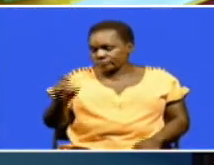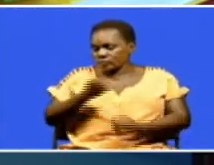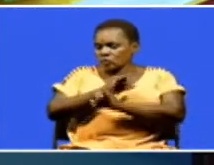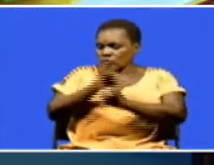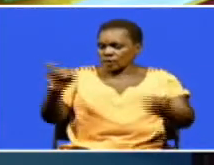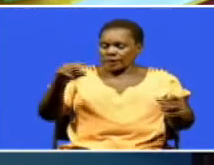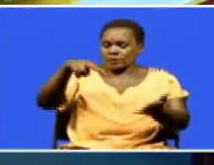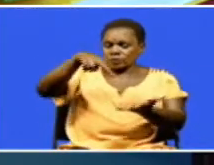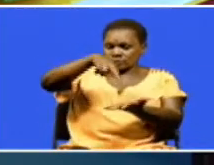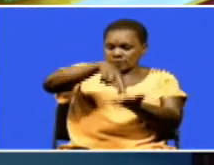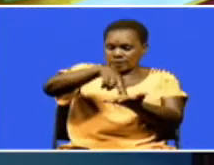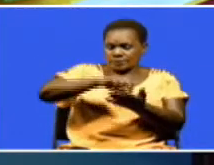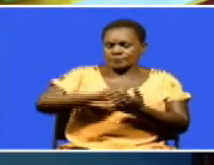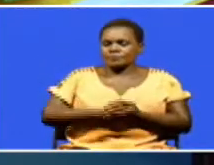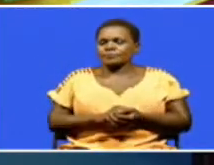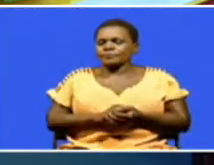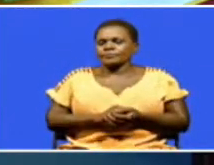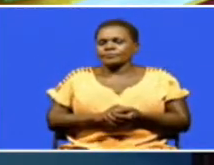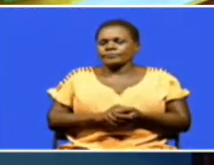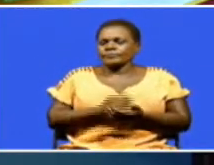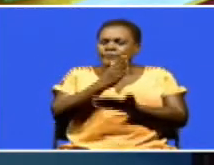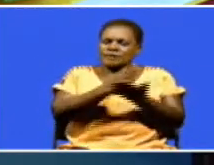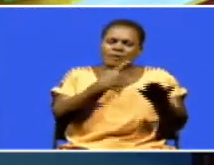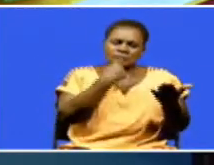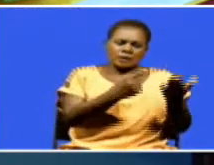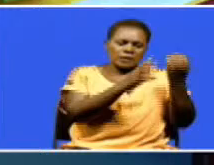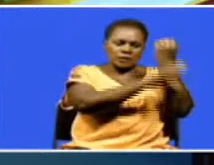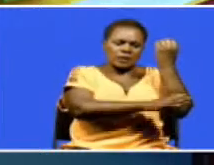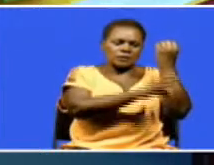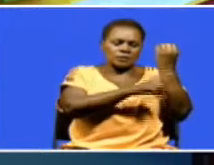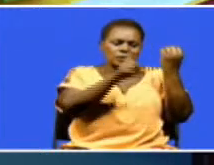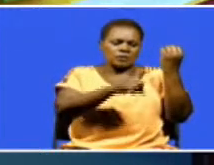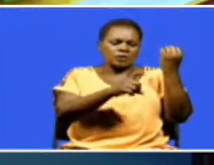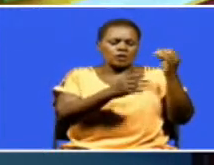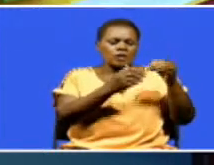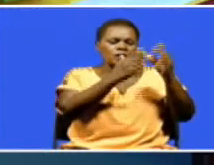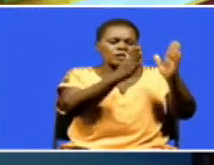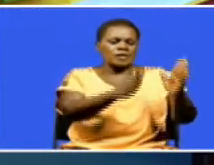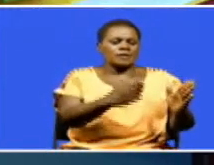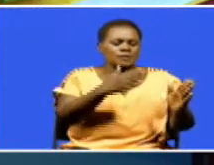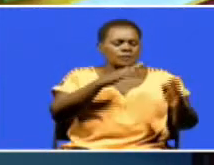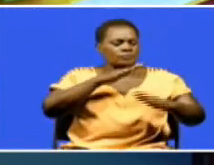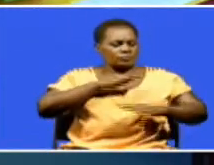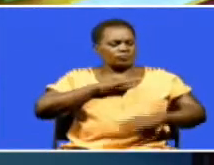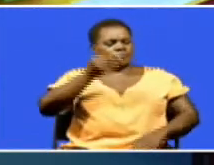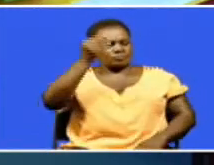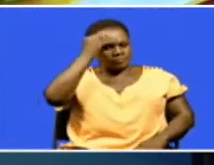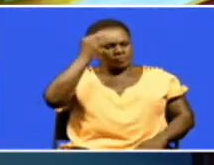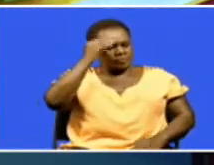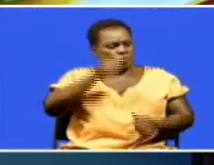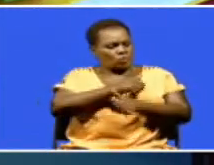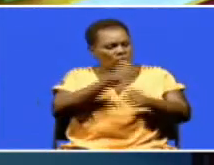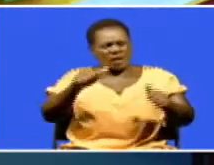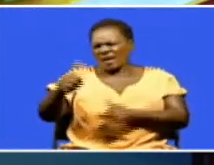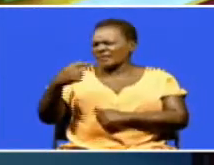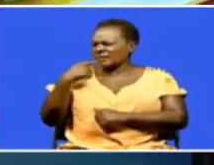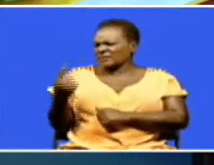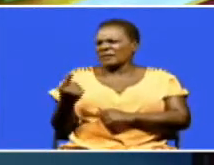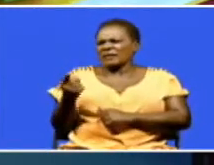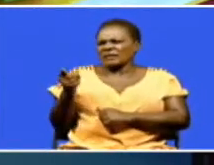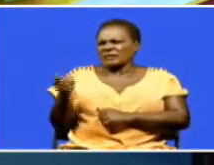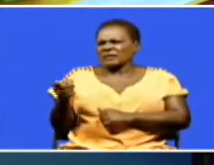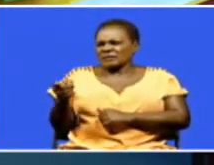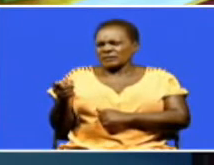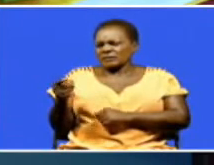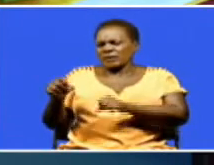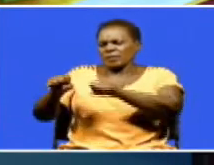cleared to run for office. Some say that the country needs legislators who are sufficiently learned, while others argue it will be a